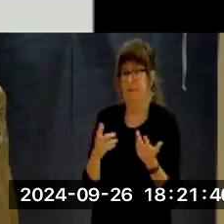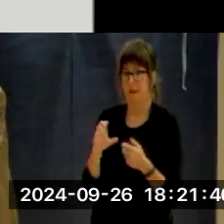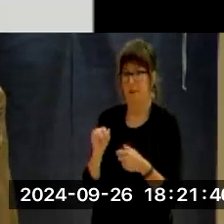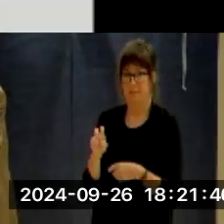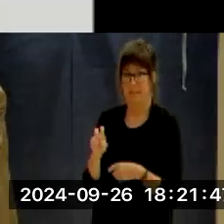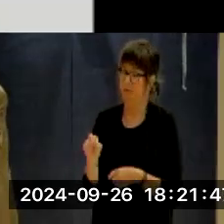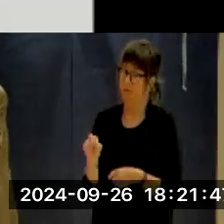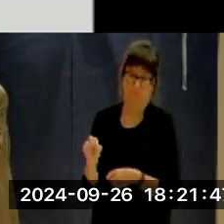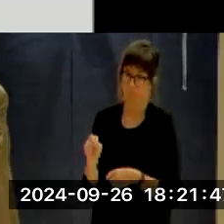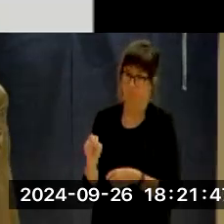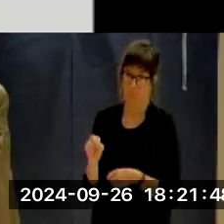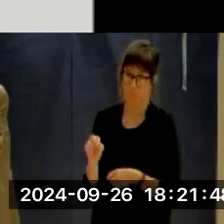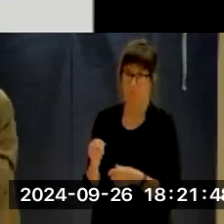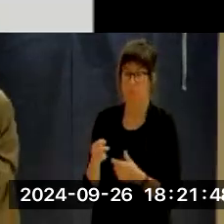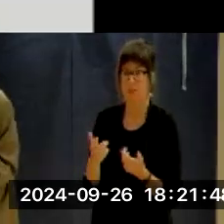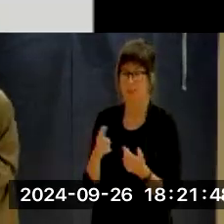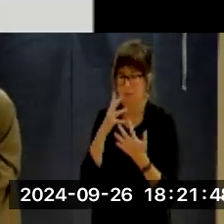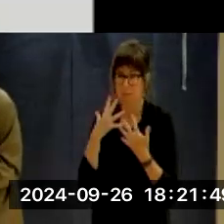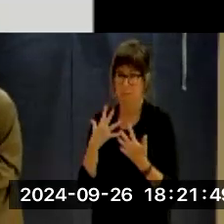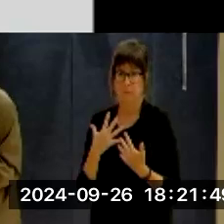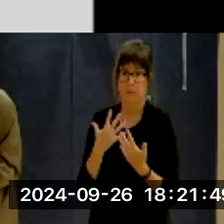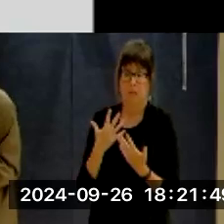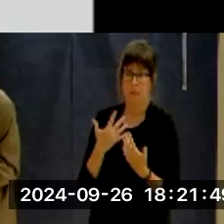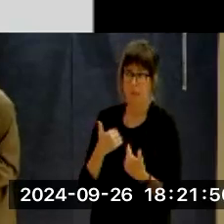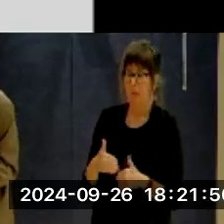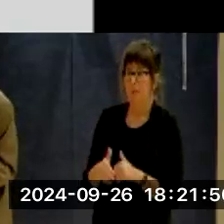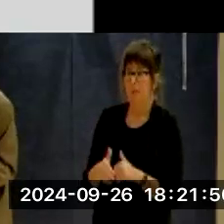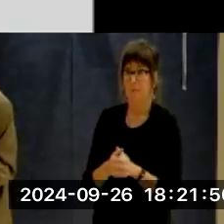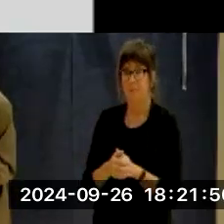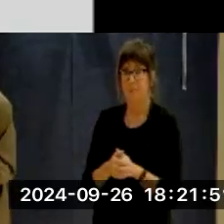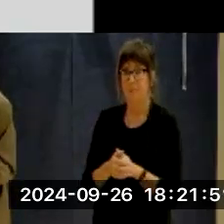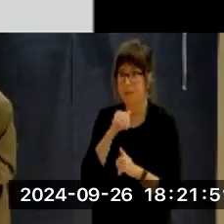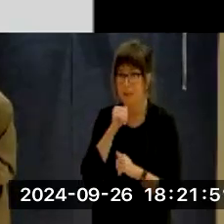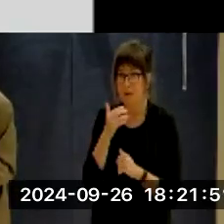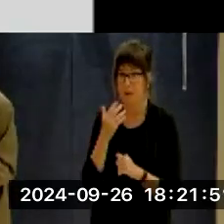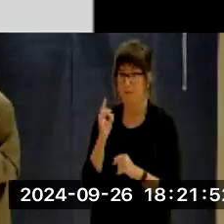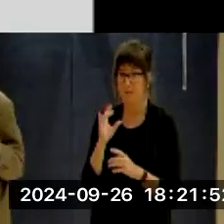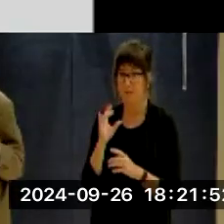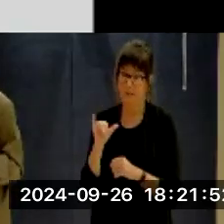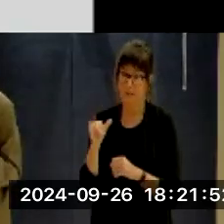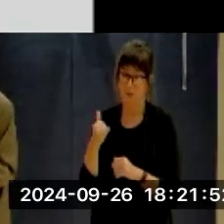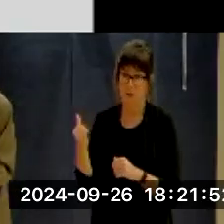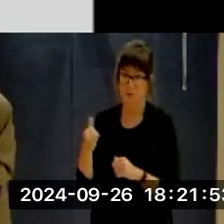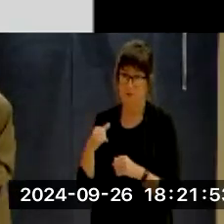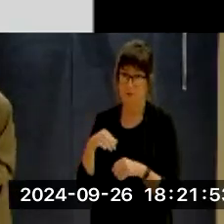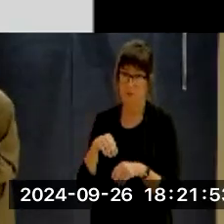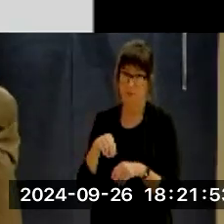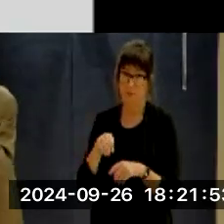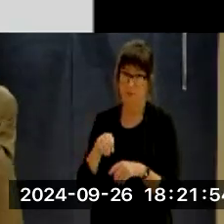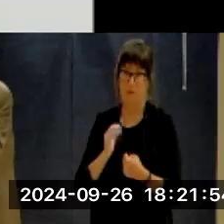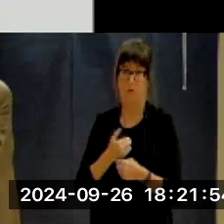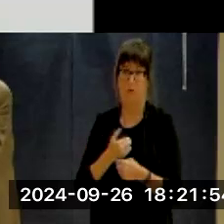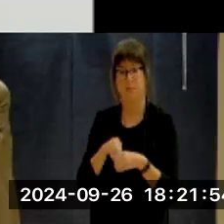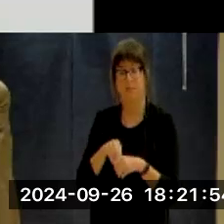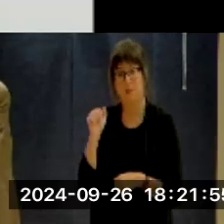grim, but they're not as grim to me, anyway, as the calls we get at our office in Sacramento all the time